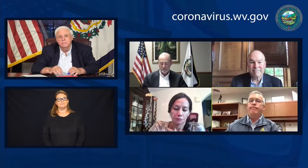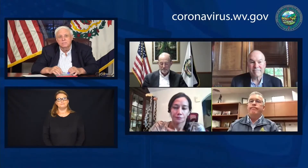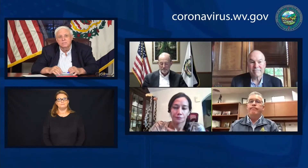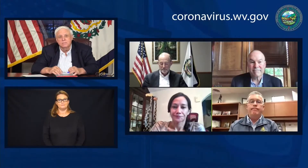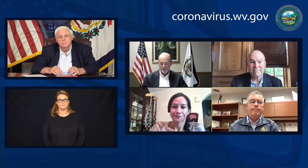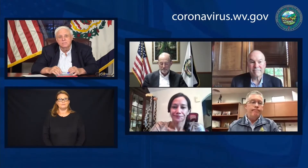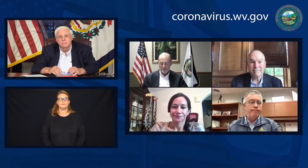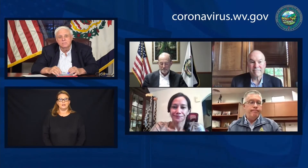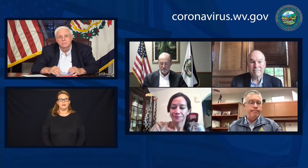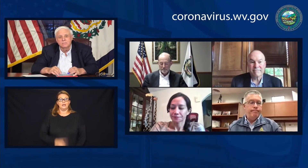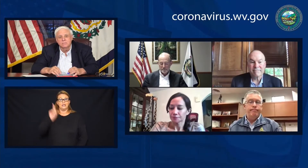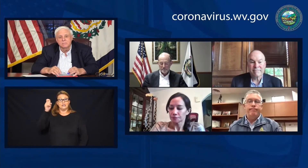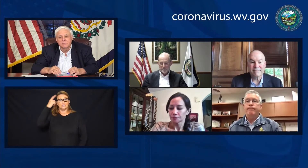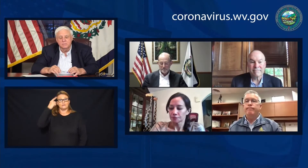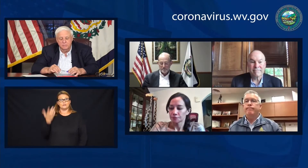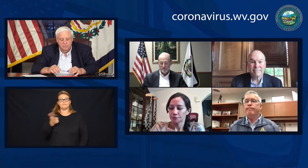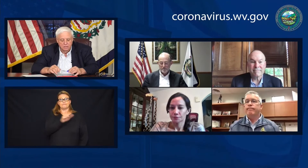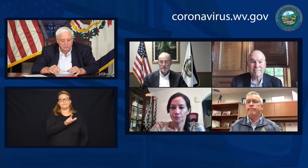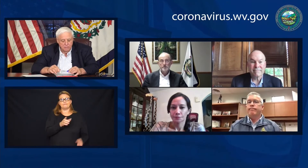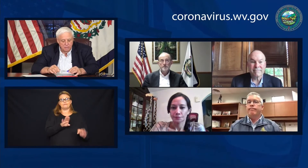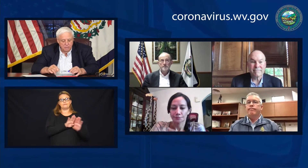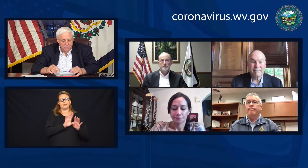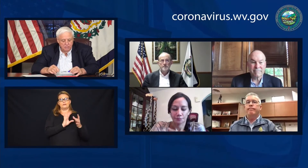All right, thank you, Marley. Governor, I'll turn it back to you.